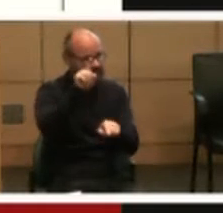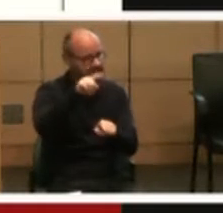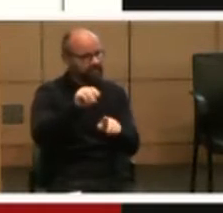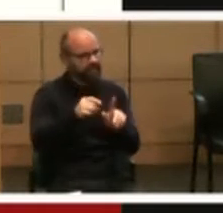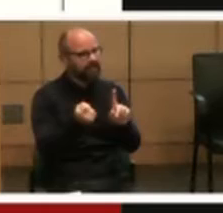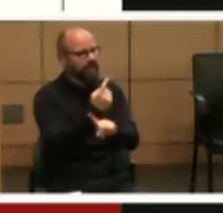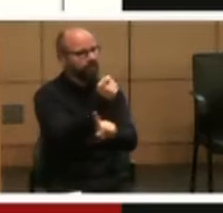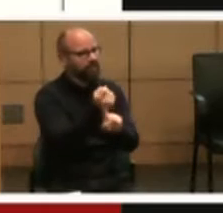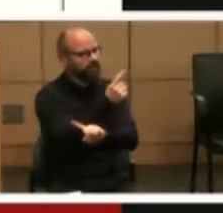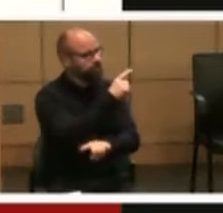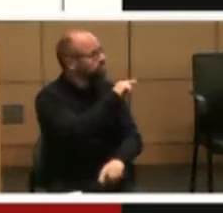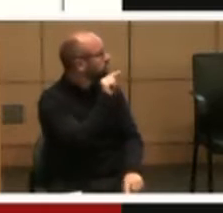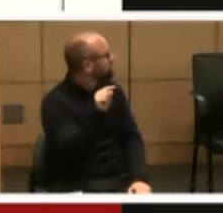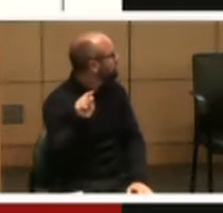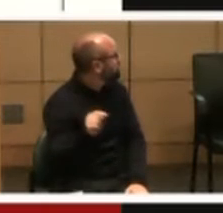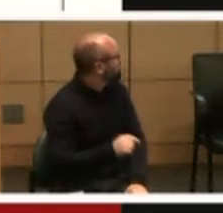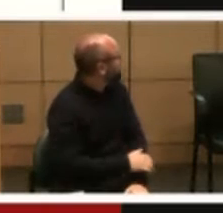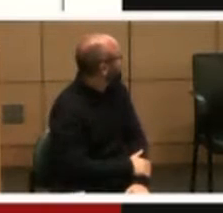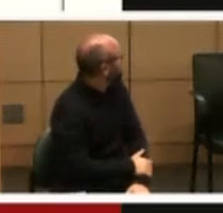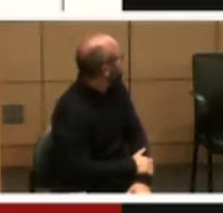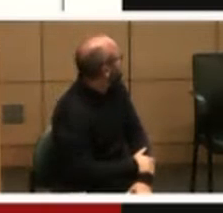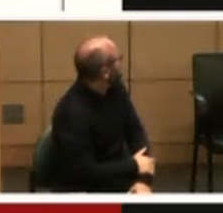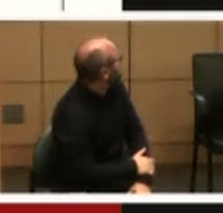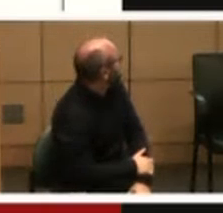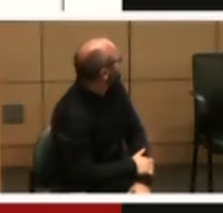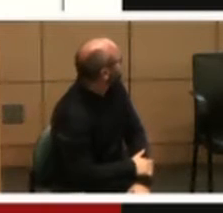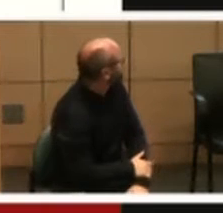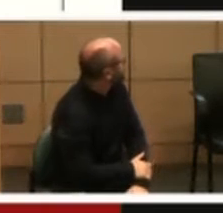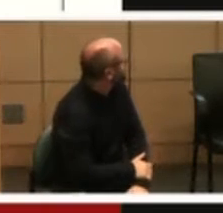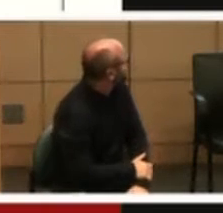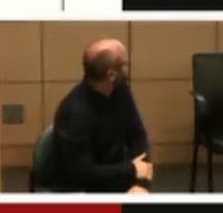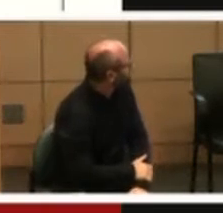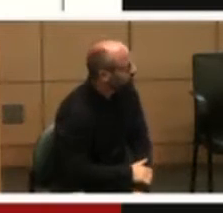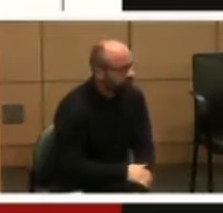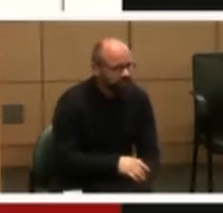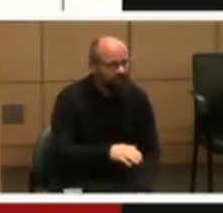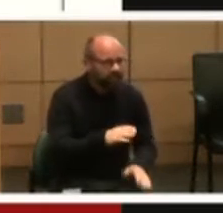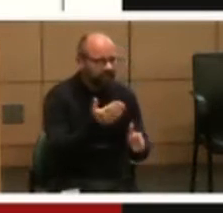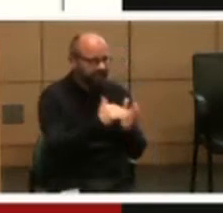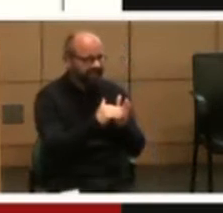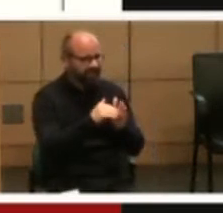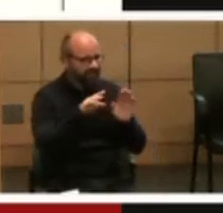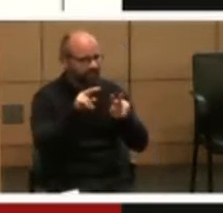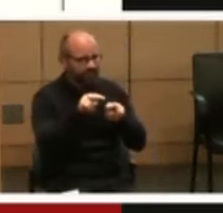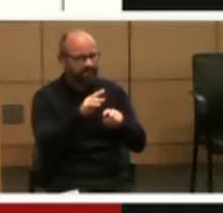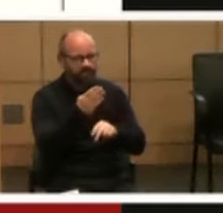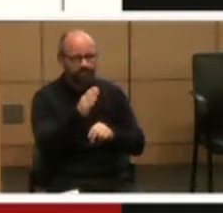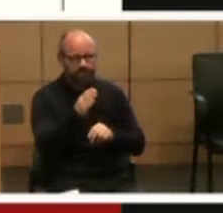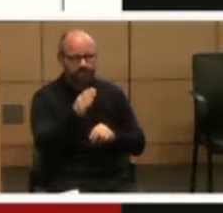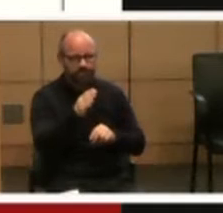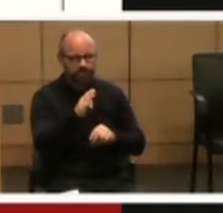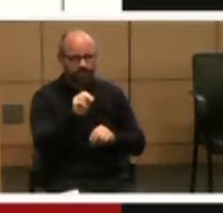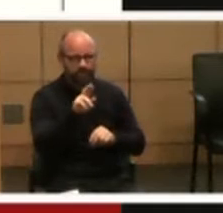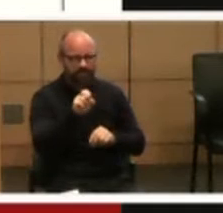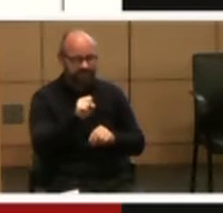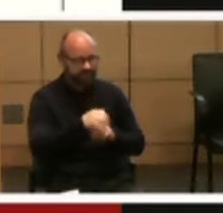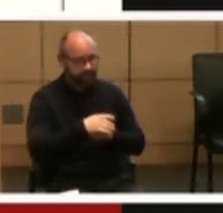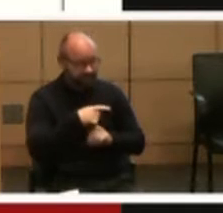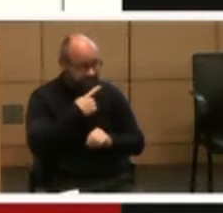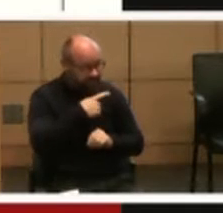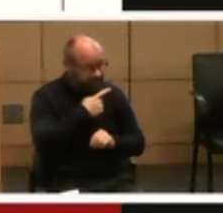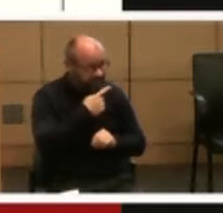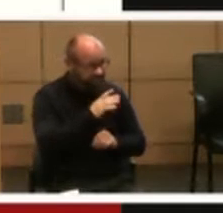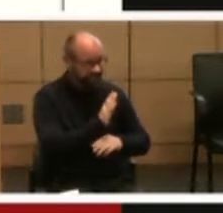outliers. So again, if you kind of focus in on the blue bars, the normal hearing kids, their mean